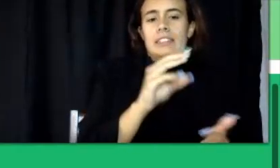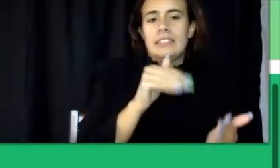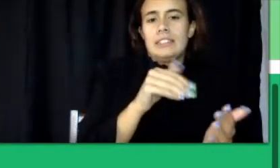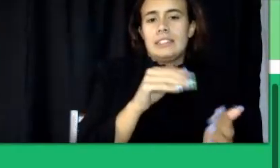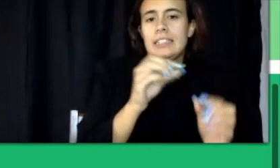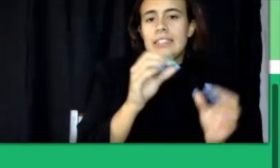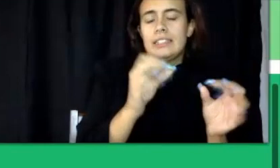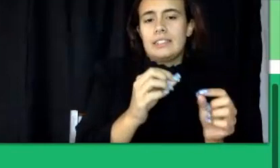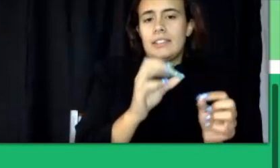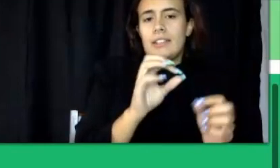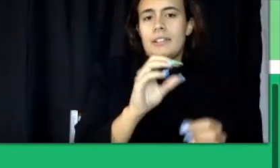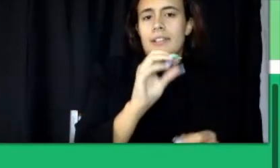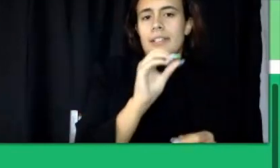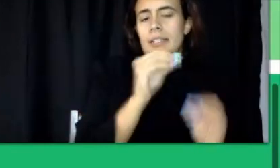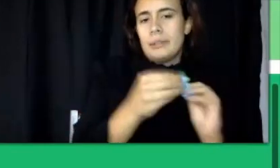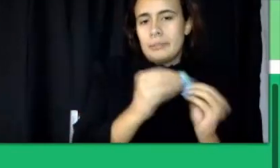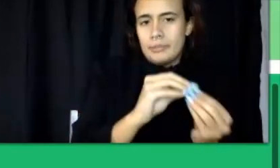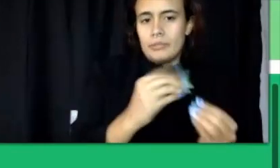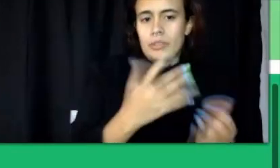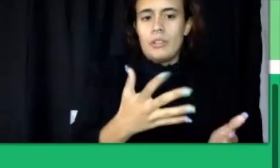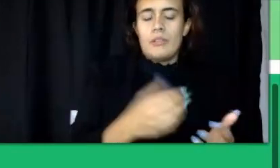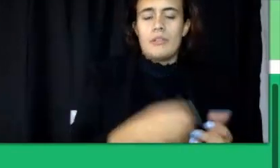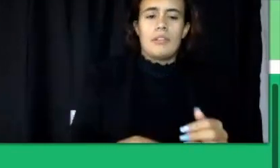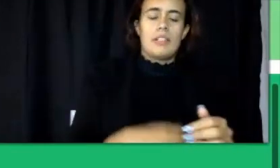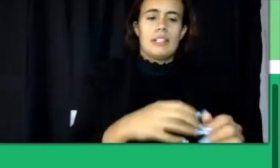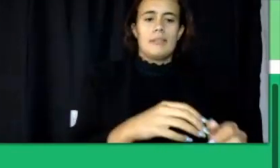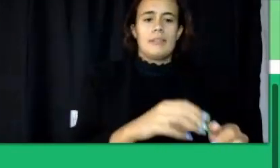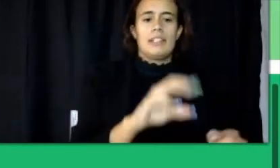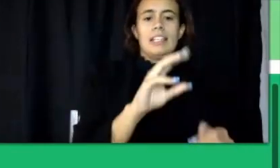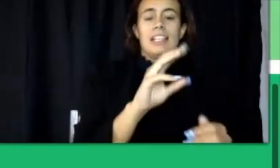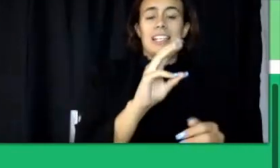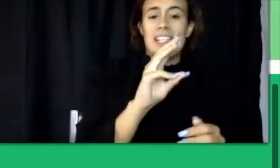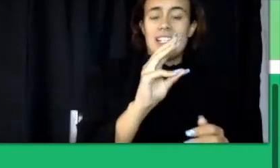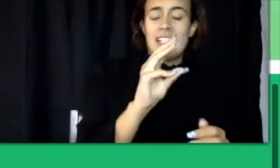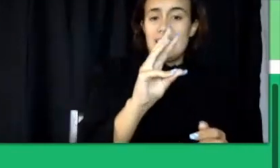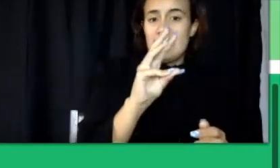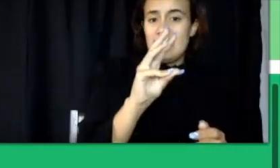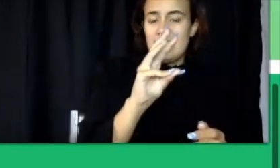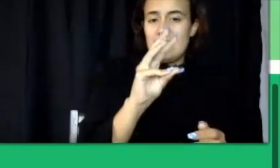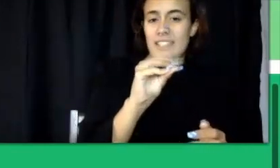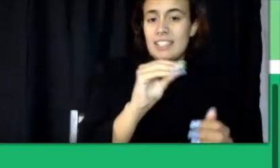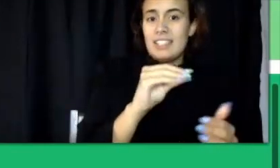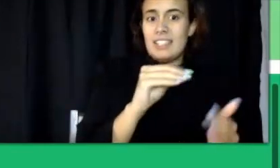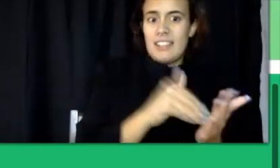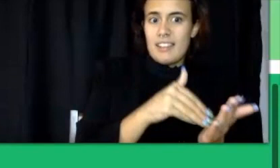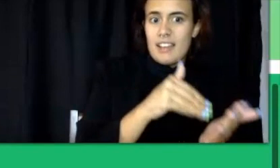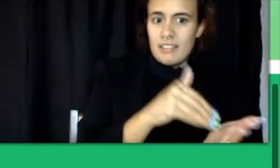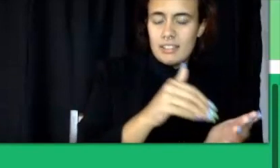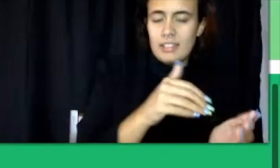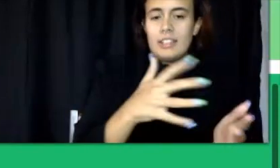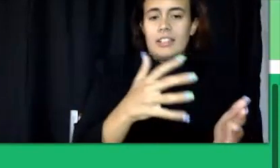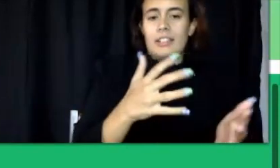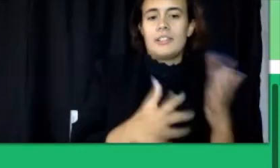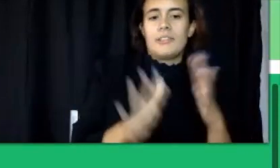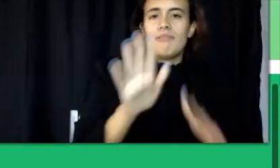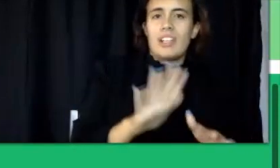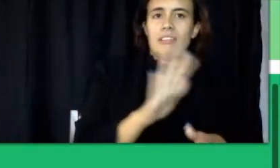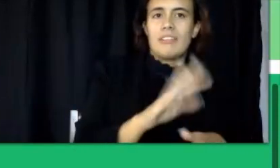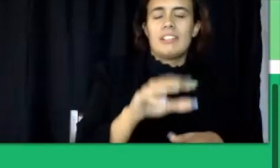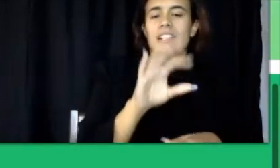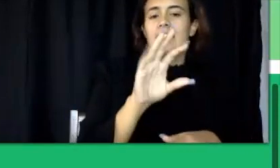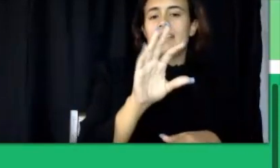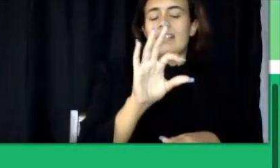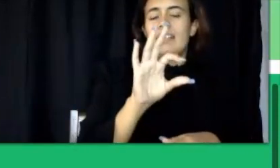for Howard for the most part, $60,000 principal. In about 13 years, I've spent about